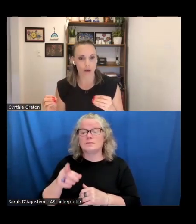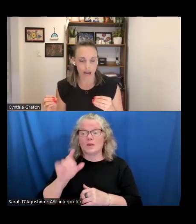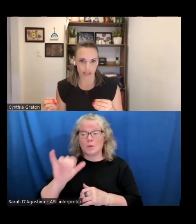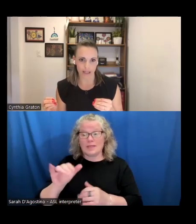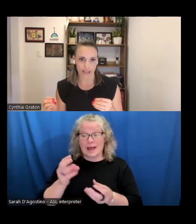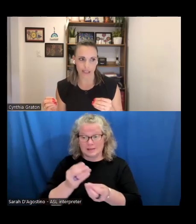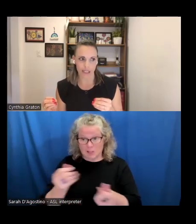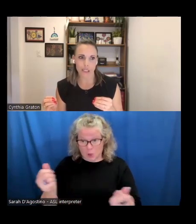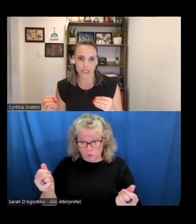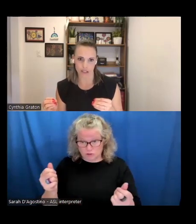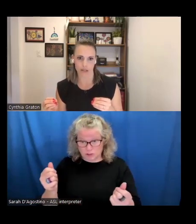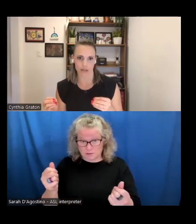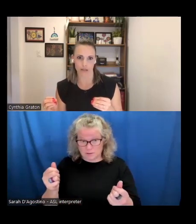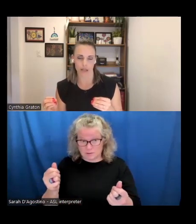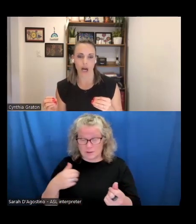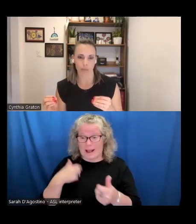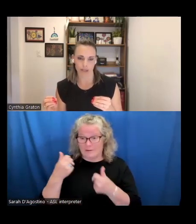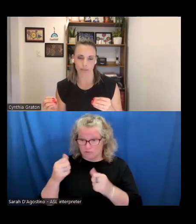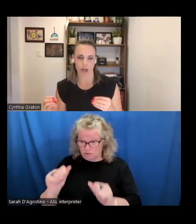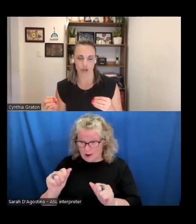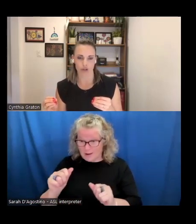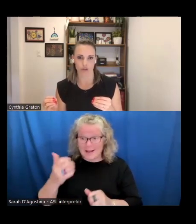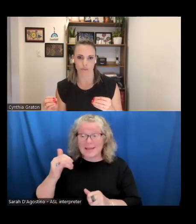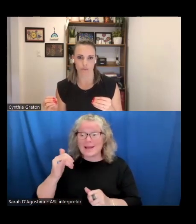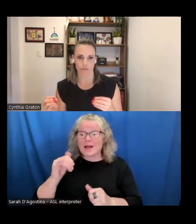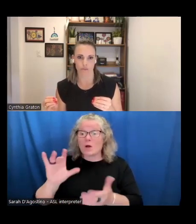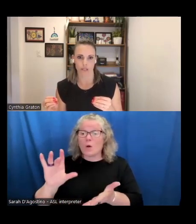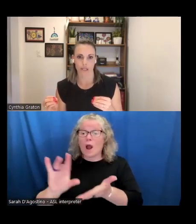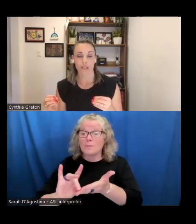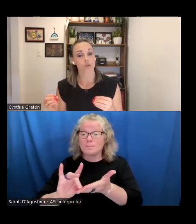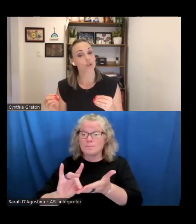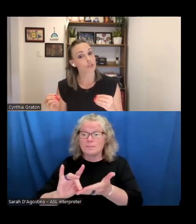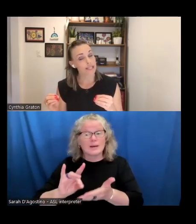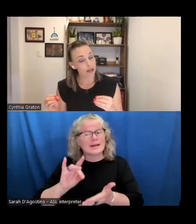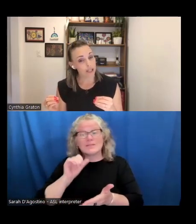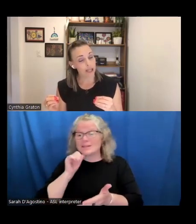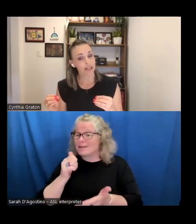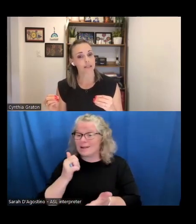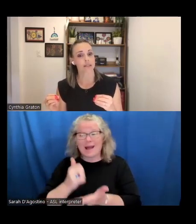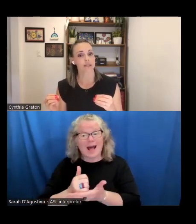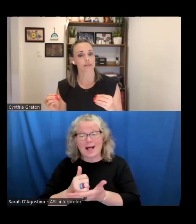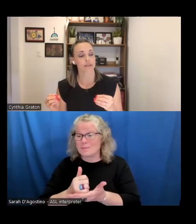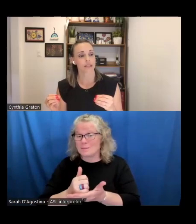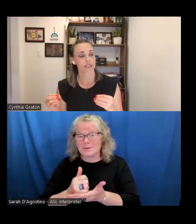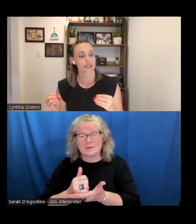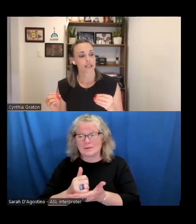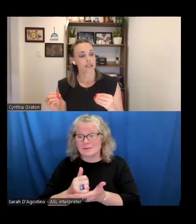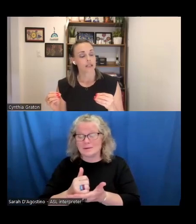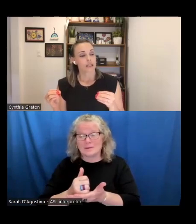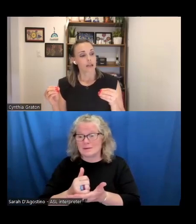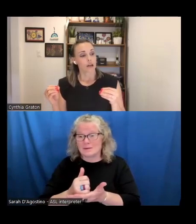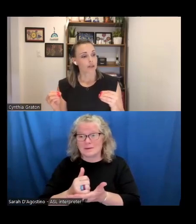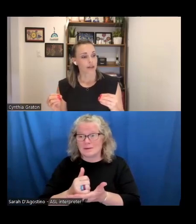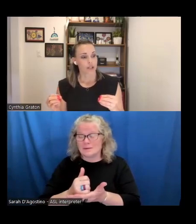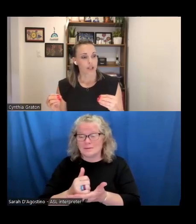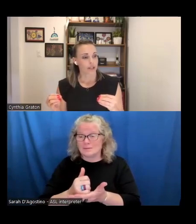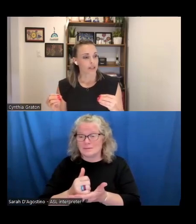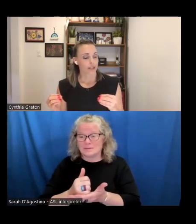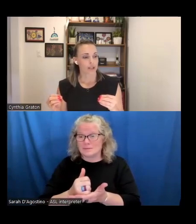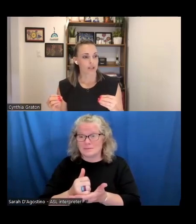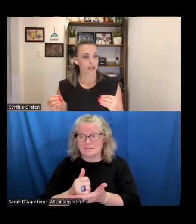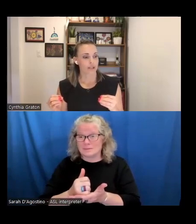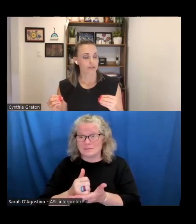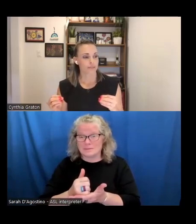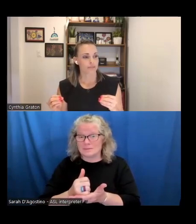been trying isn't helping much. So it could sound like this. Okay,